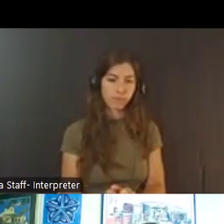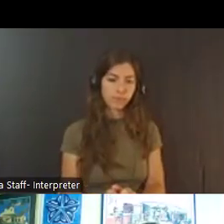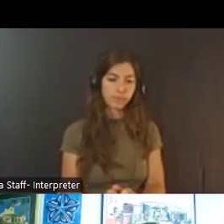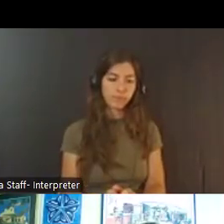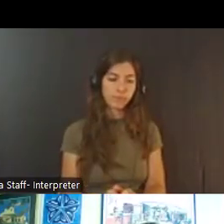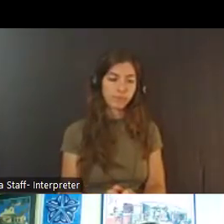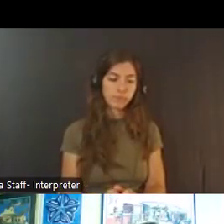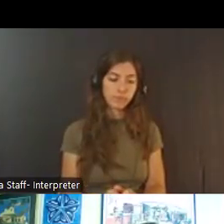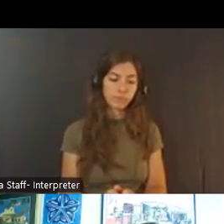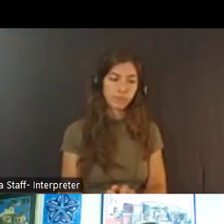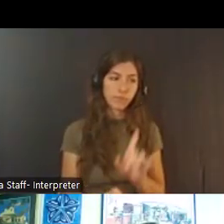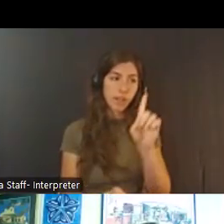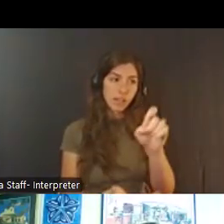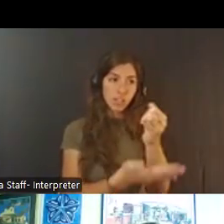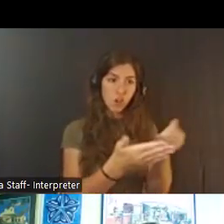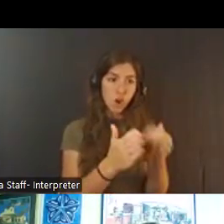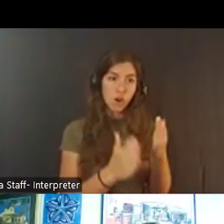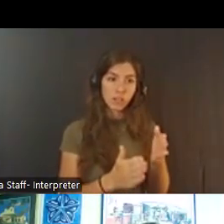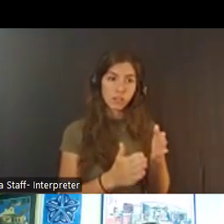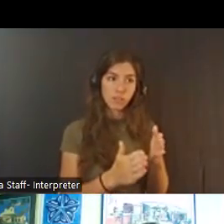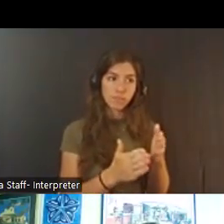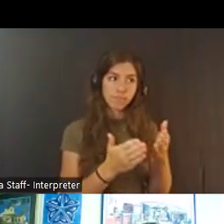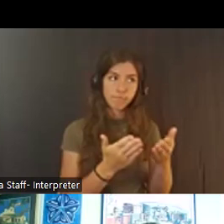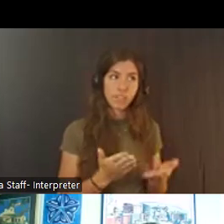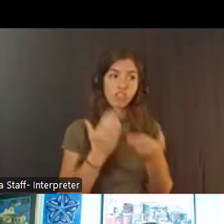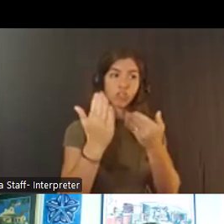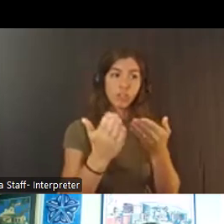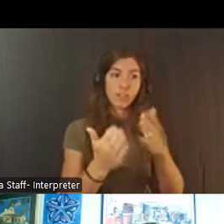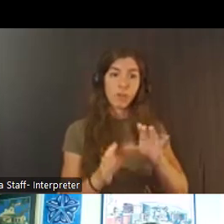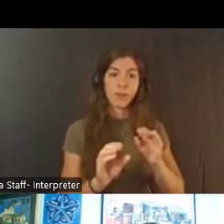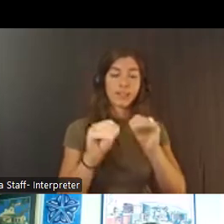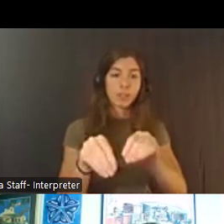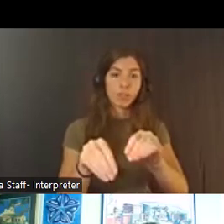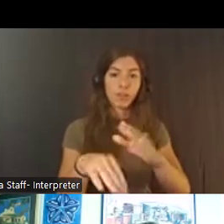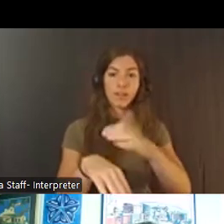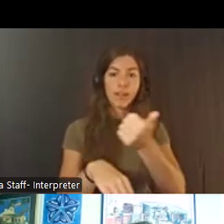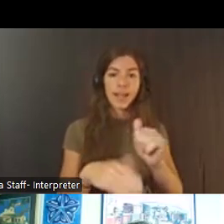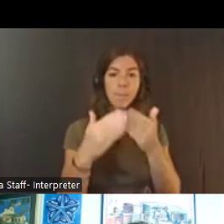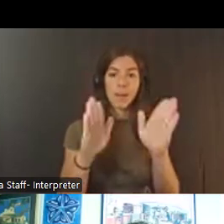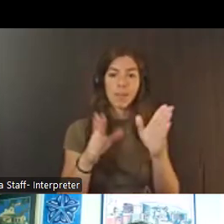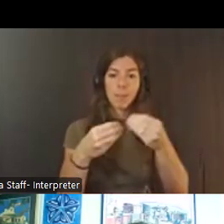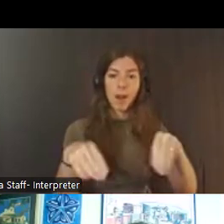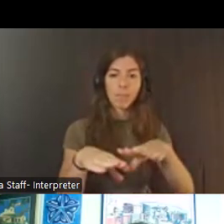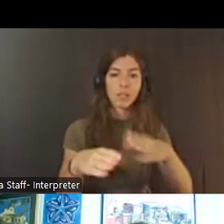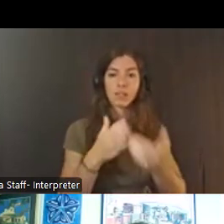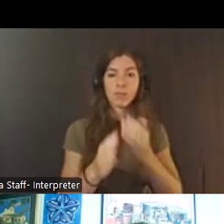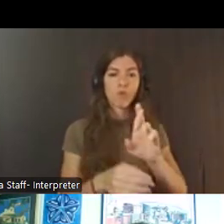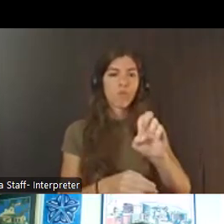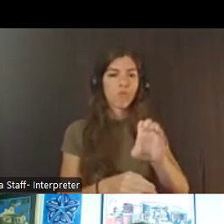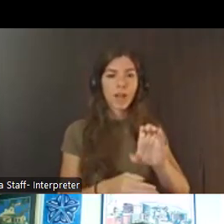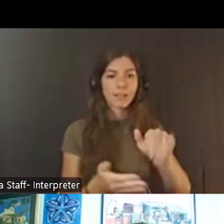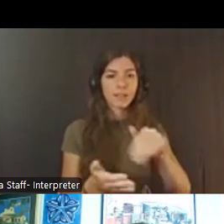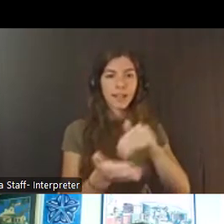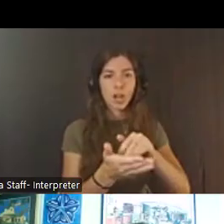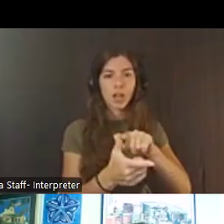asking artists to propose installations on any public property, whether it be rec centers,